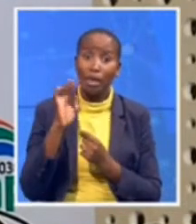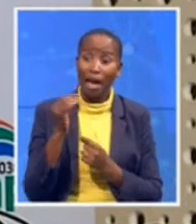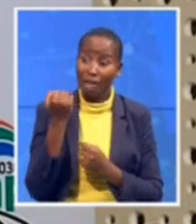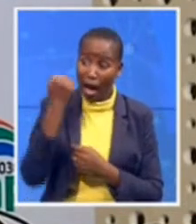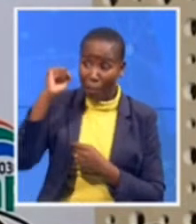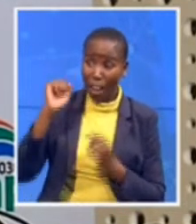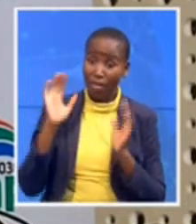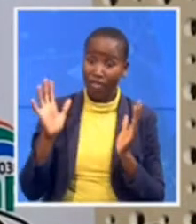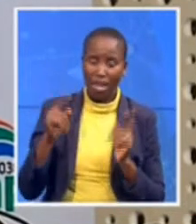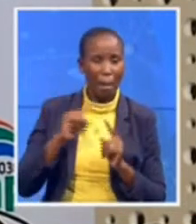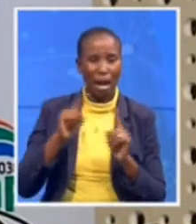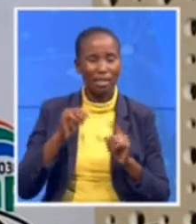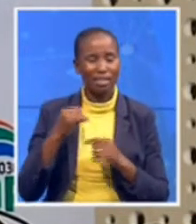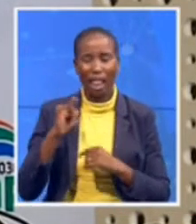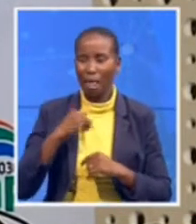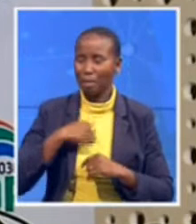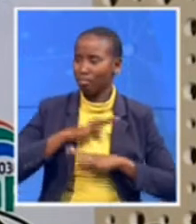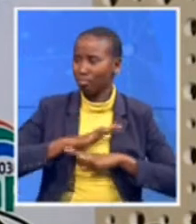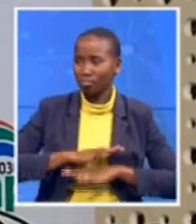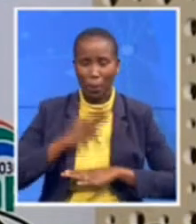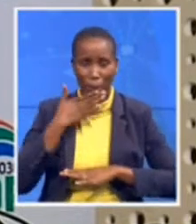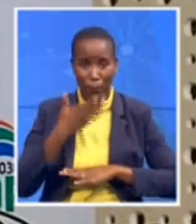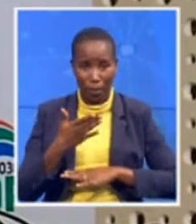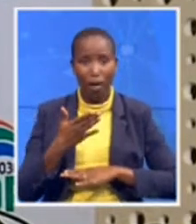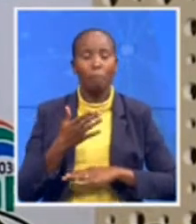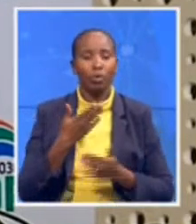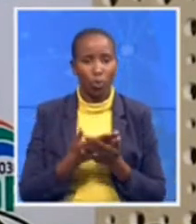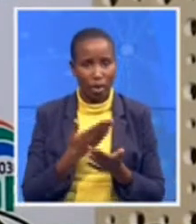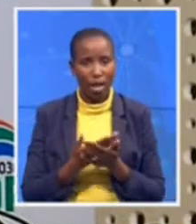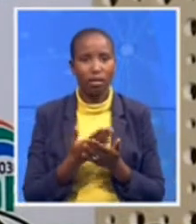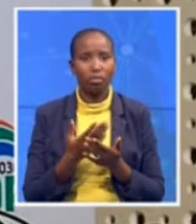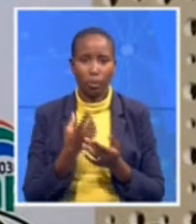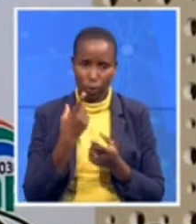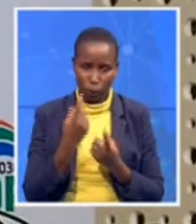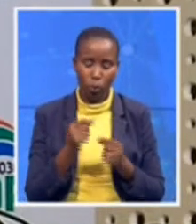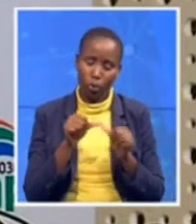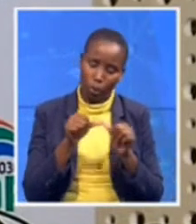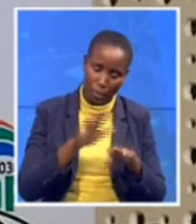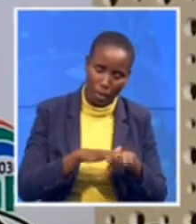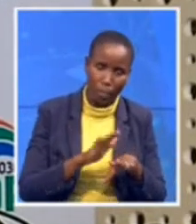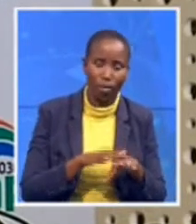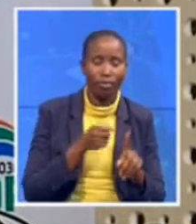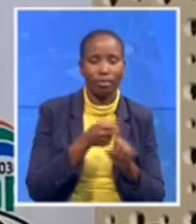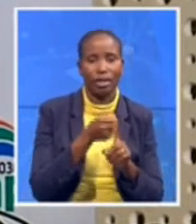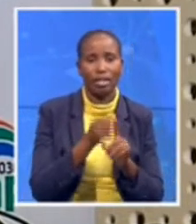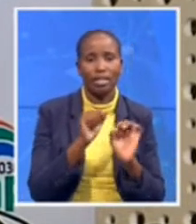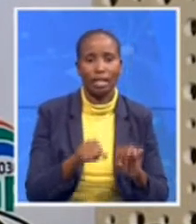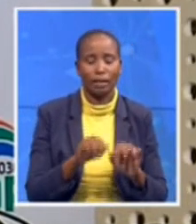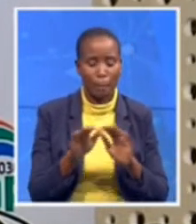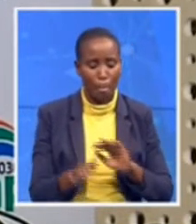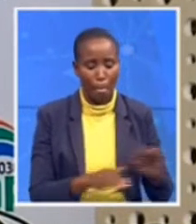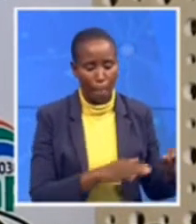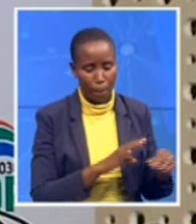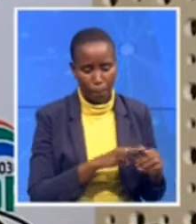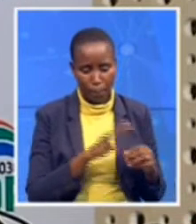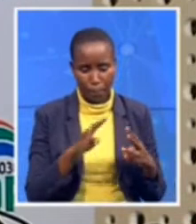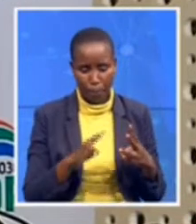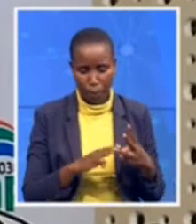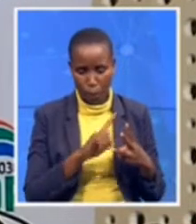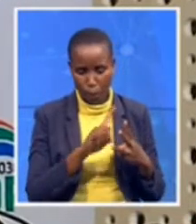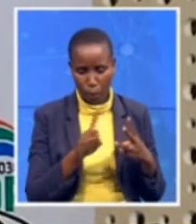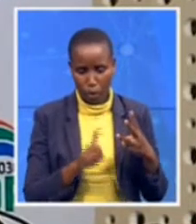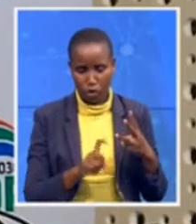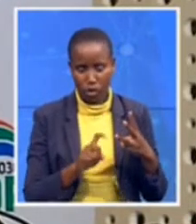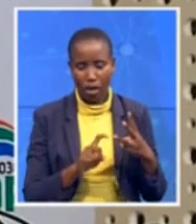outside of the institution should you want to ventilate that further. Another question that was posed was relating to, and I'm going to call it,